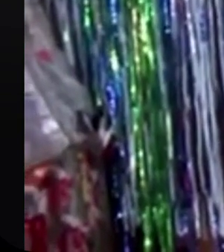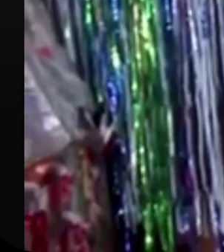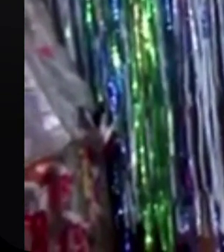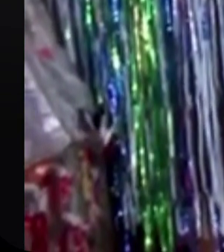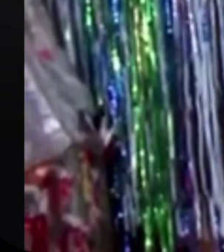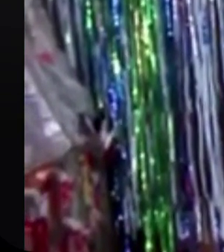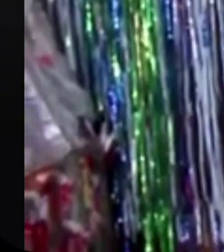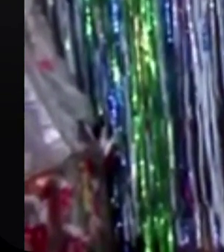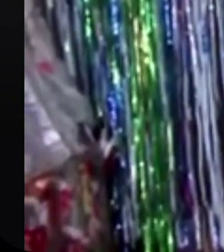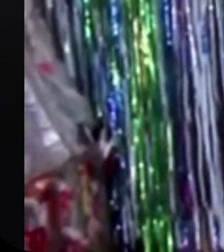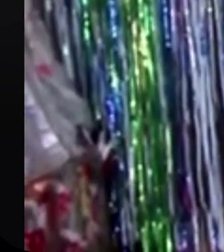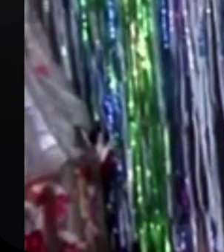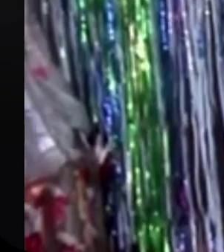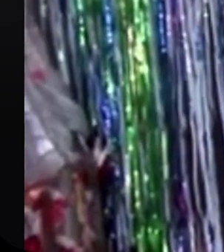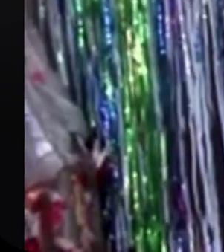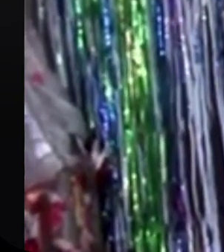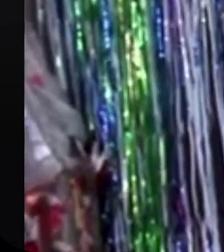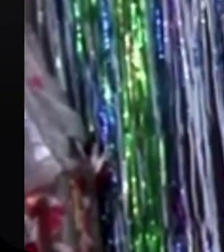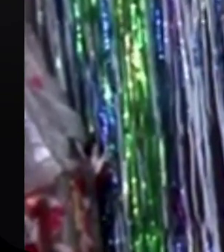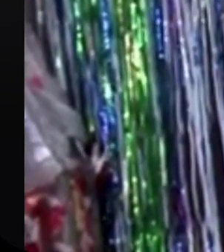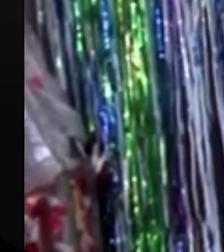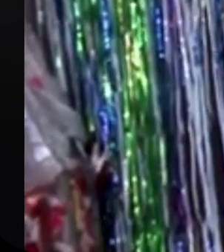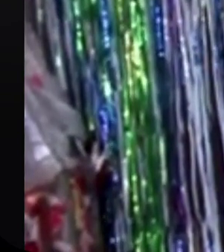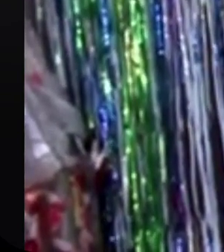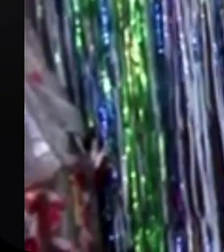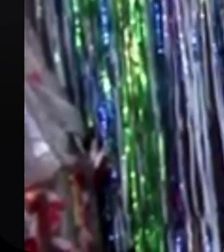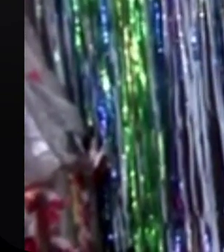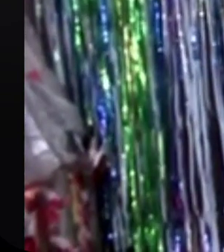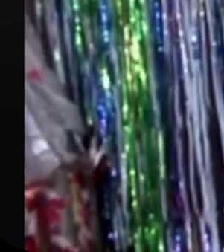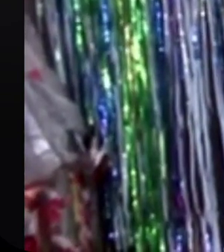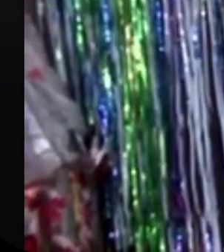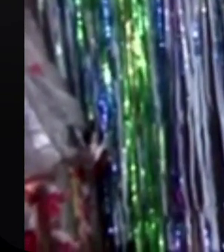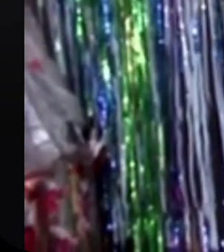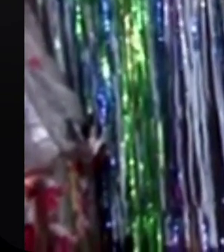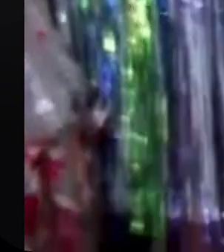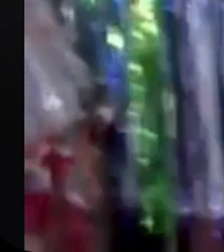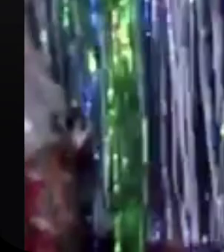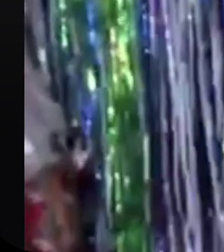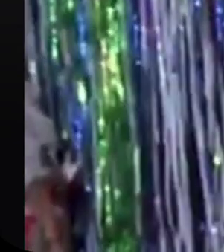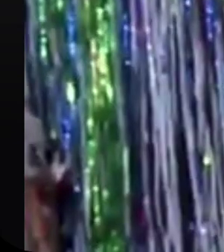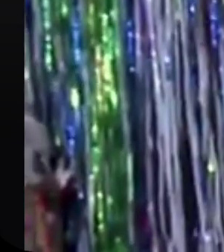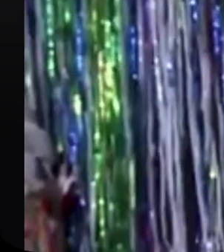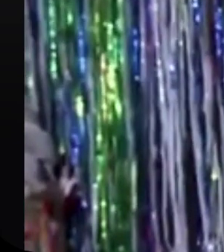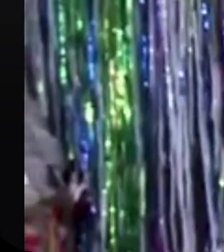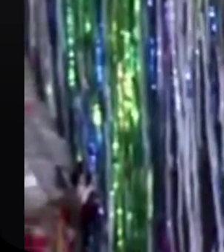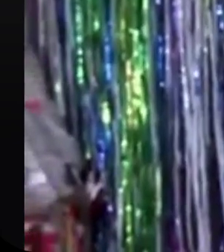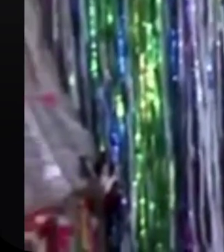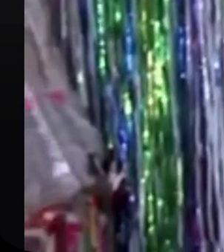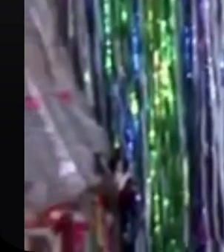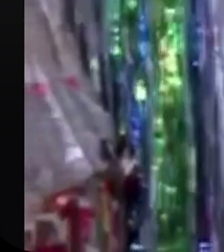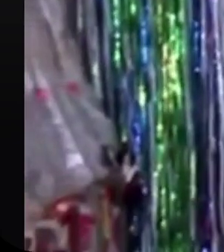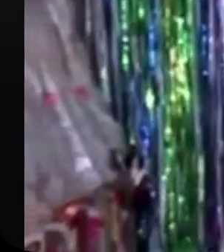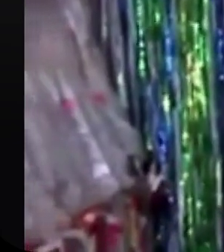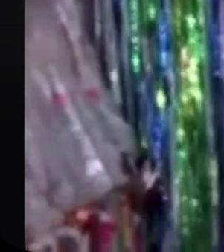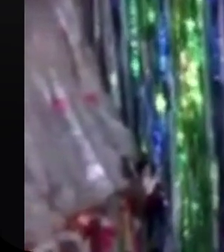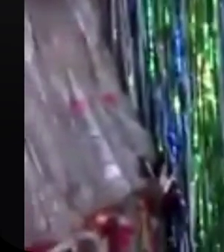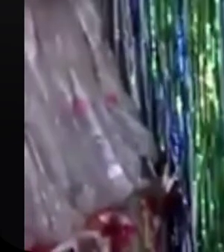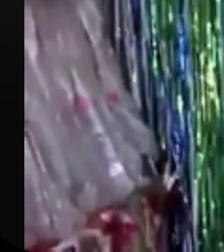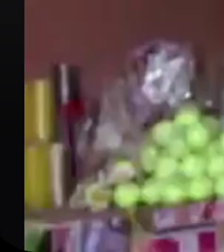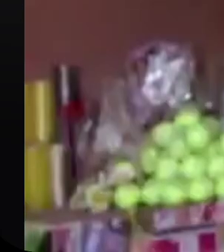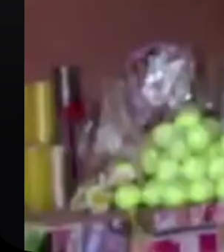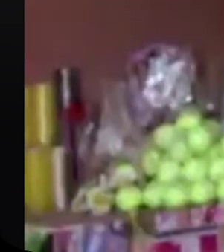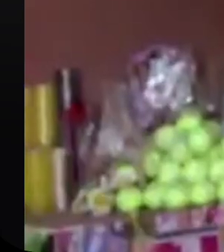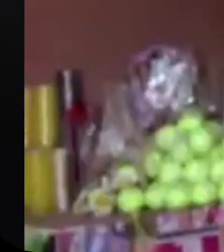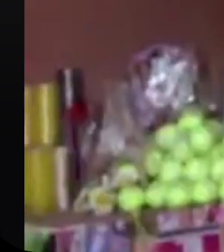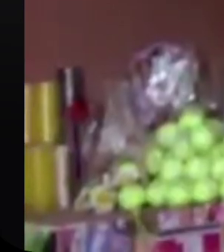your rights. Everybody forget your rights. Yes, and she not do bad to person. I hope she you forget freedom of speech, you